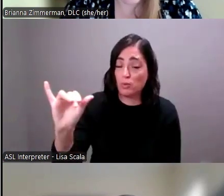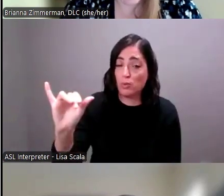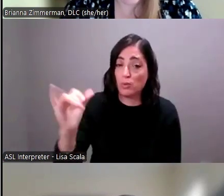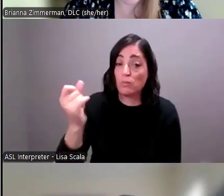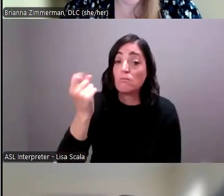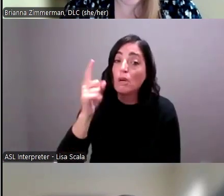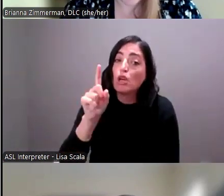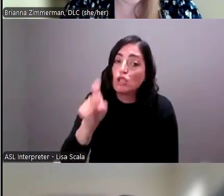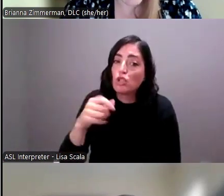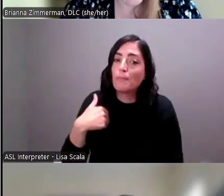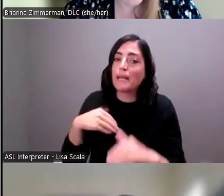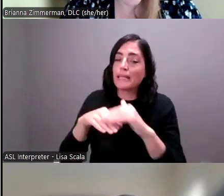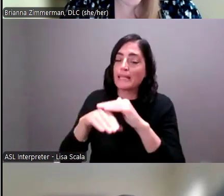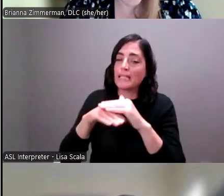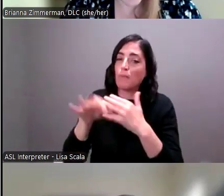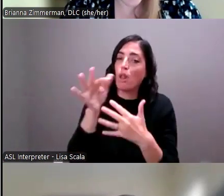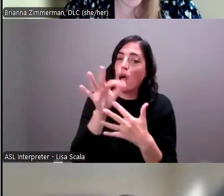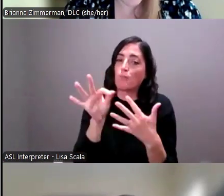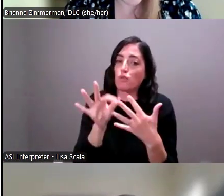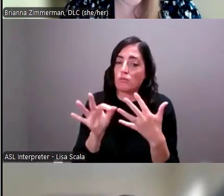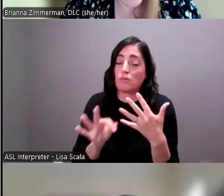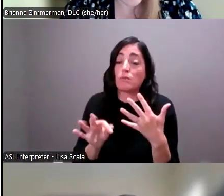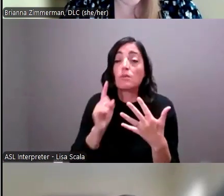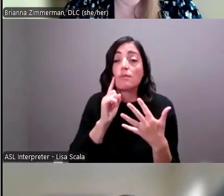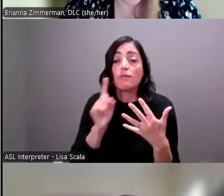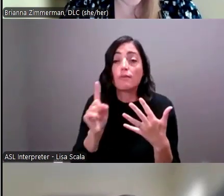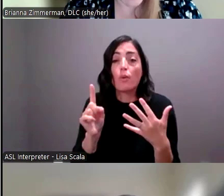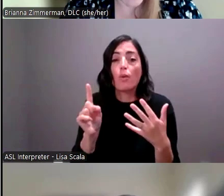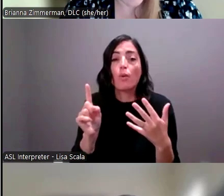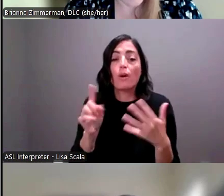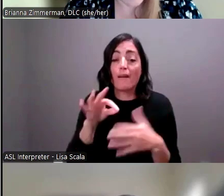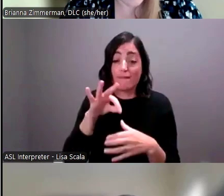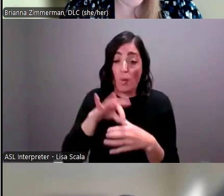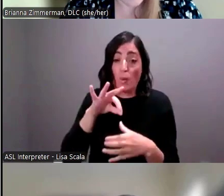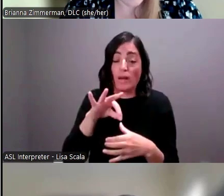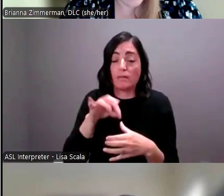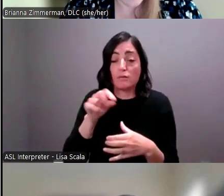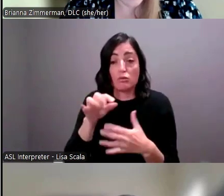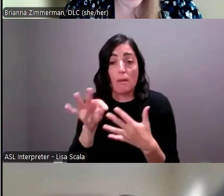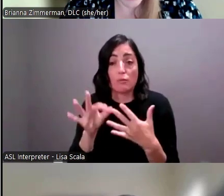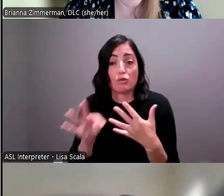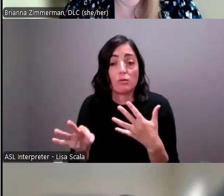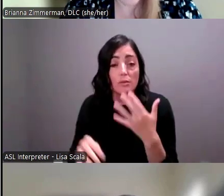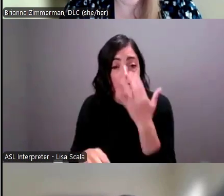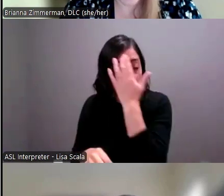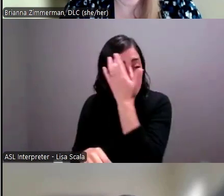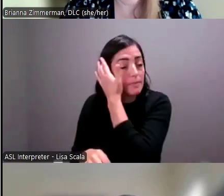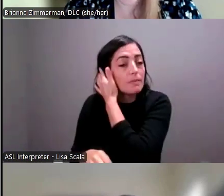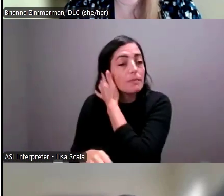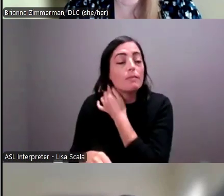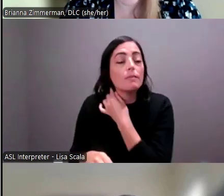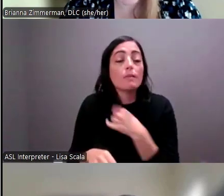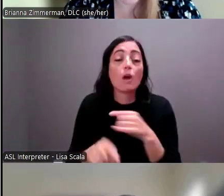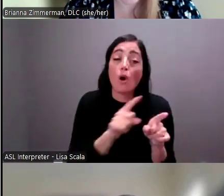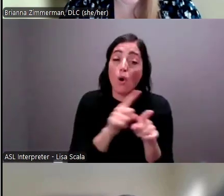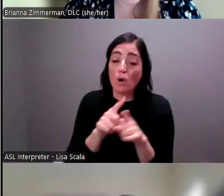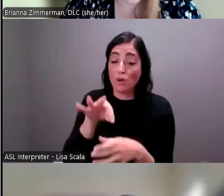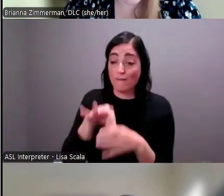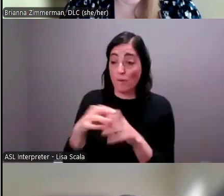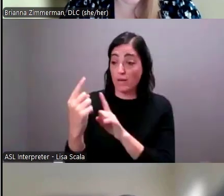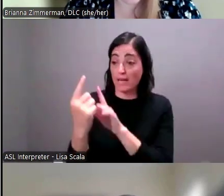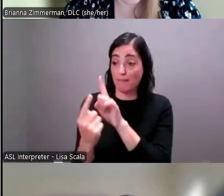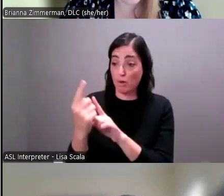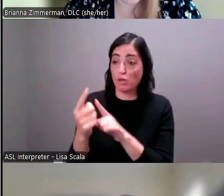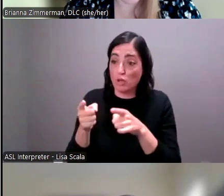be accessible options for voting. And also voting in person on